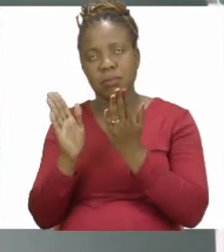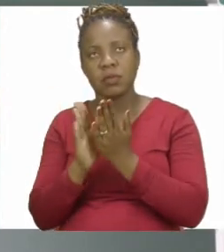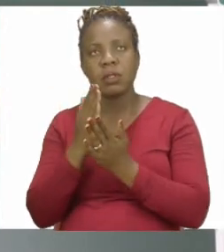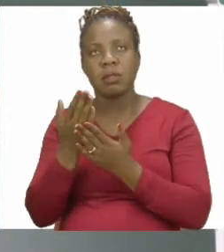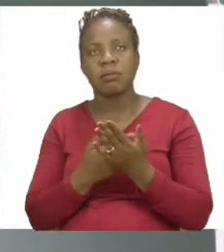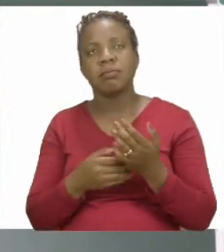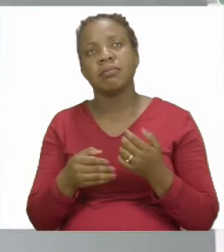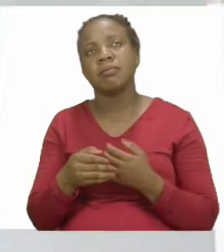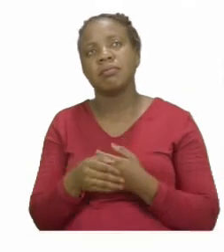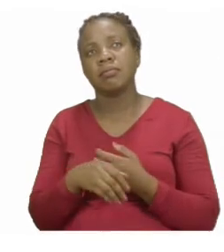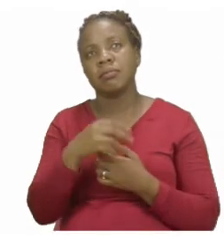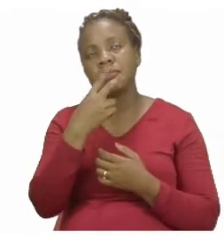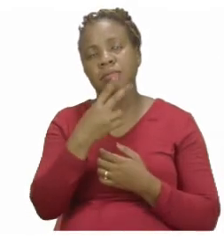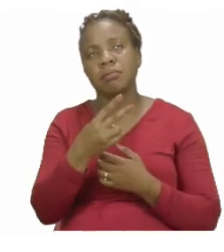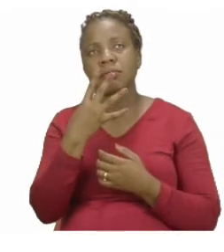need to do there.